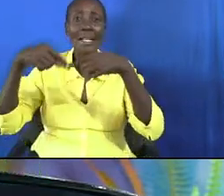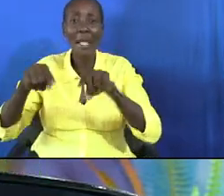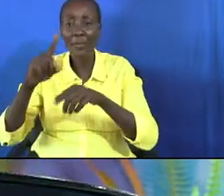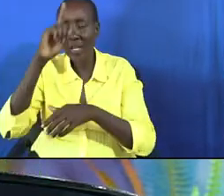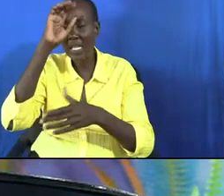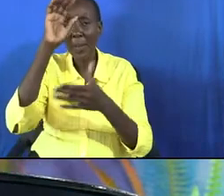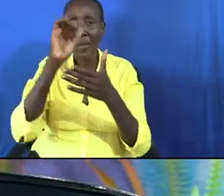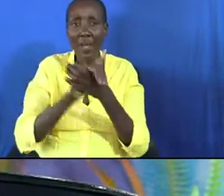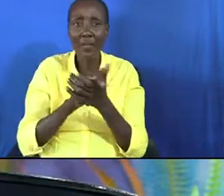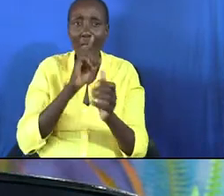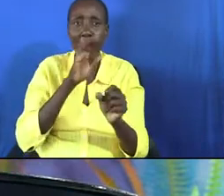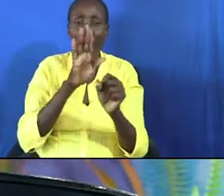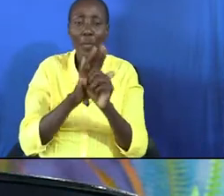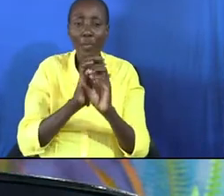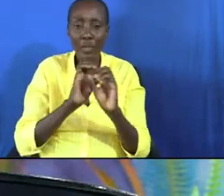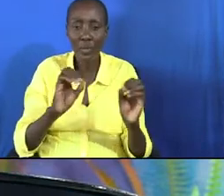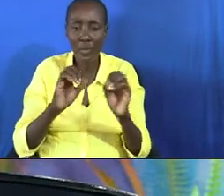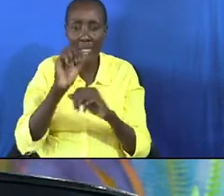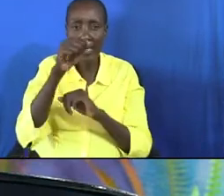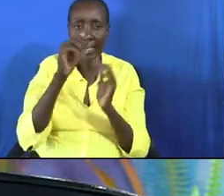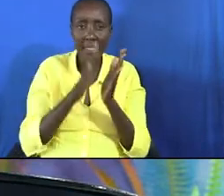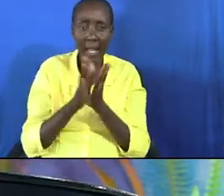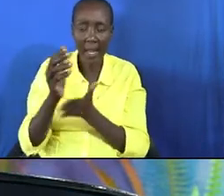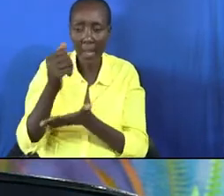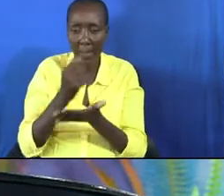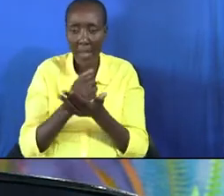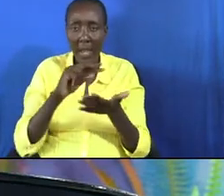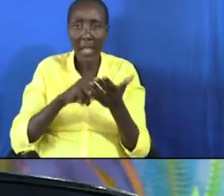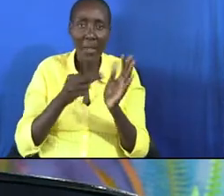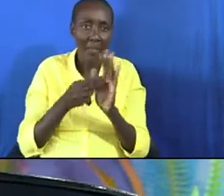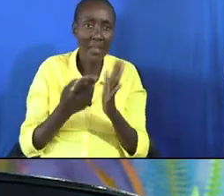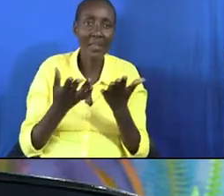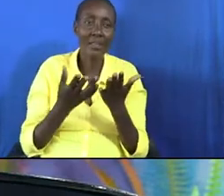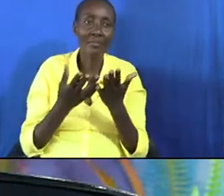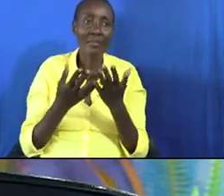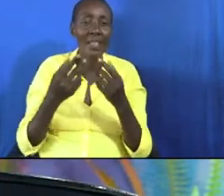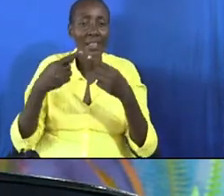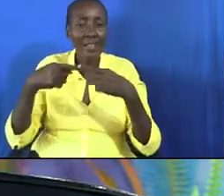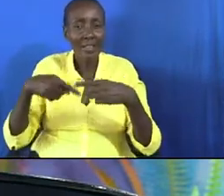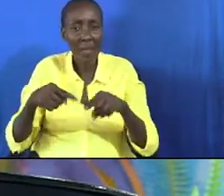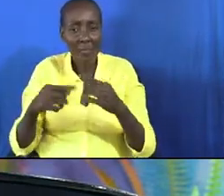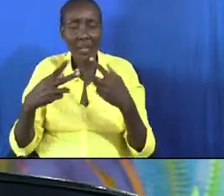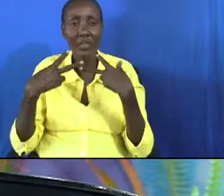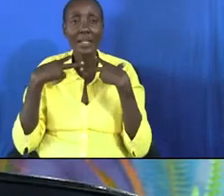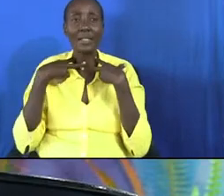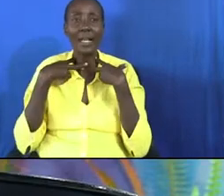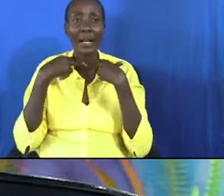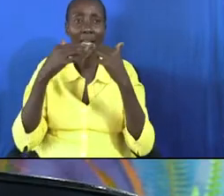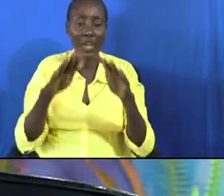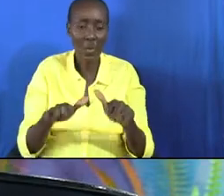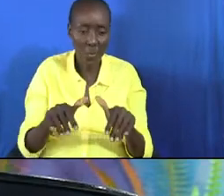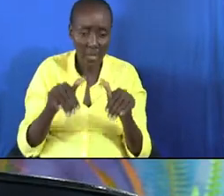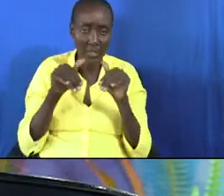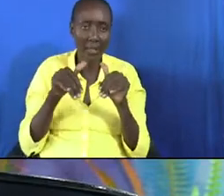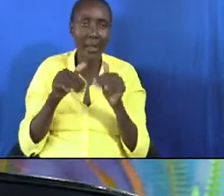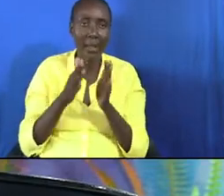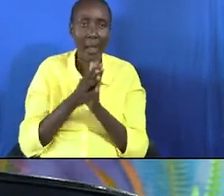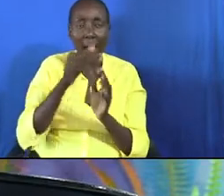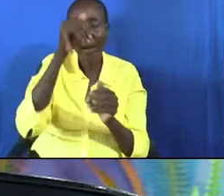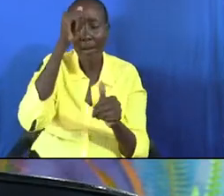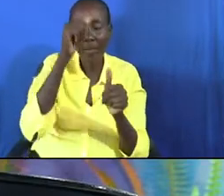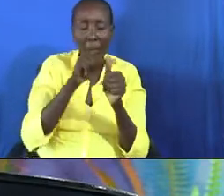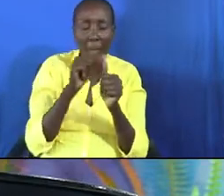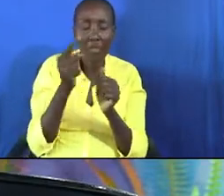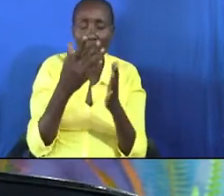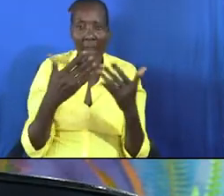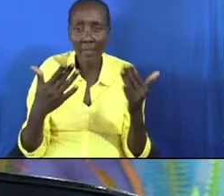don't believe God's promises are yes and amen, there is doubt within. And remember, the only